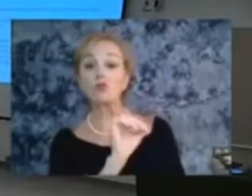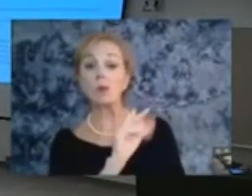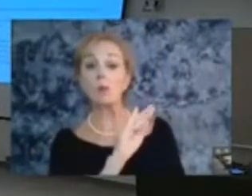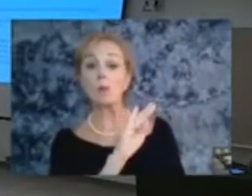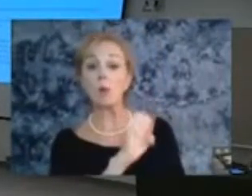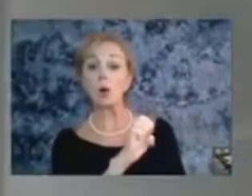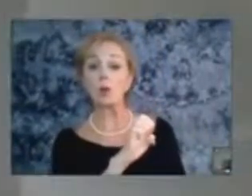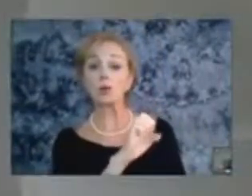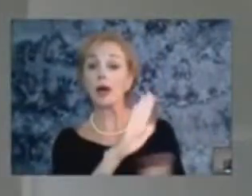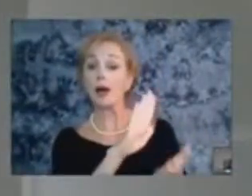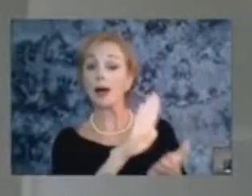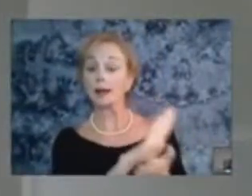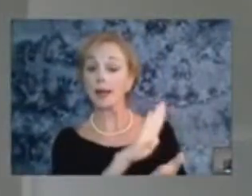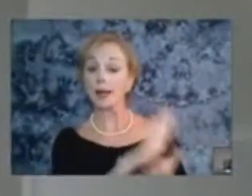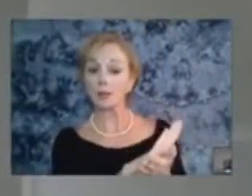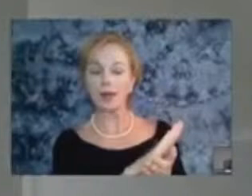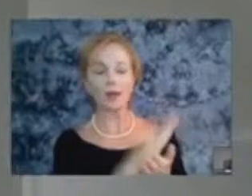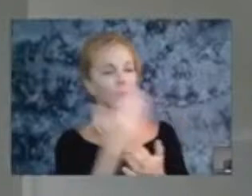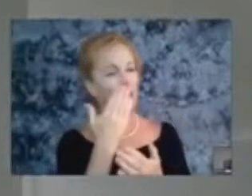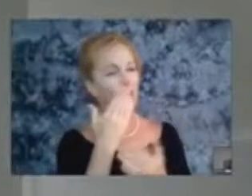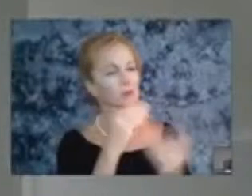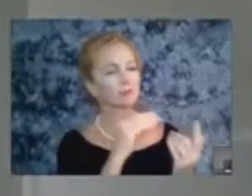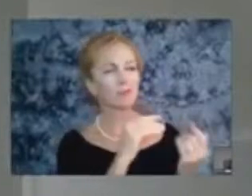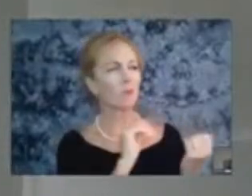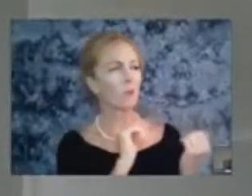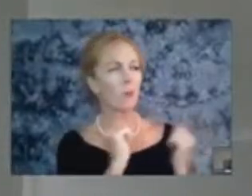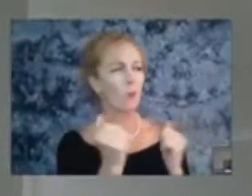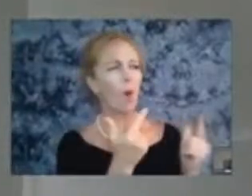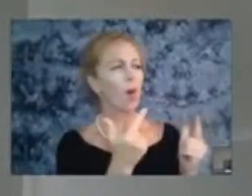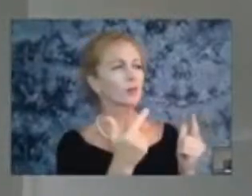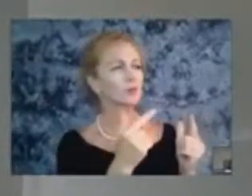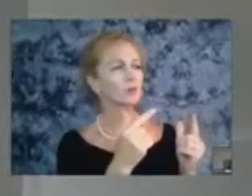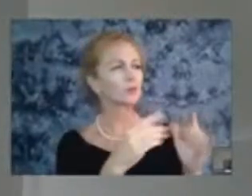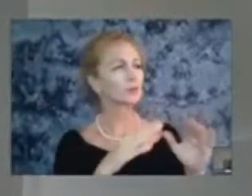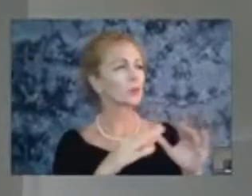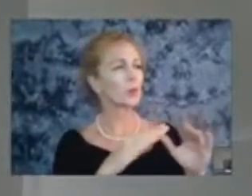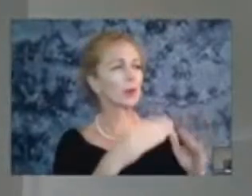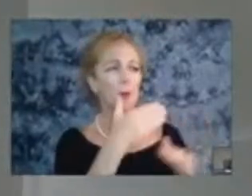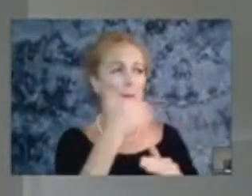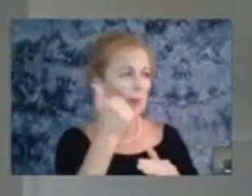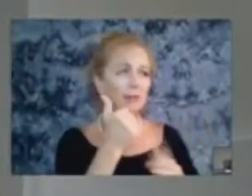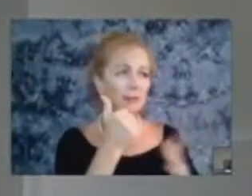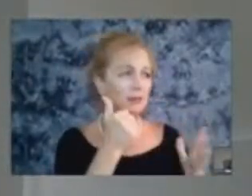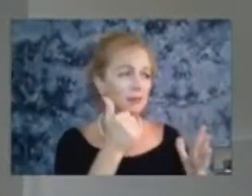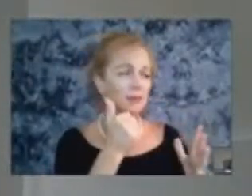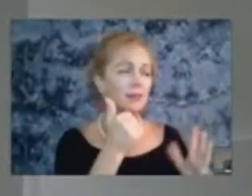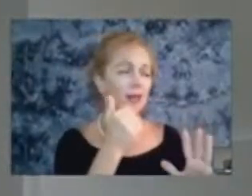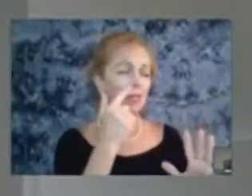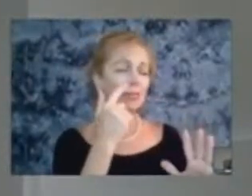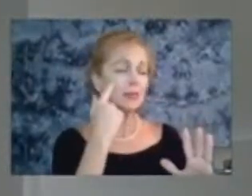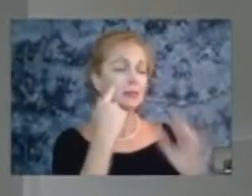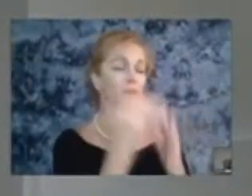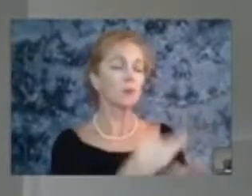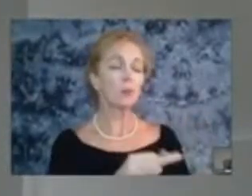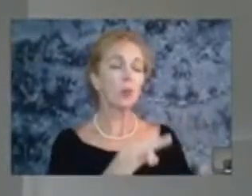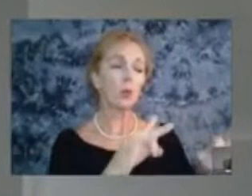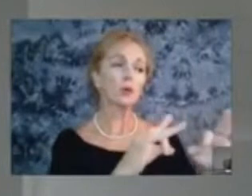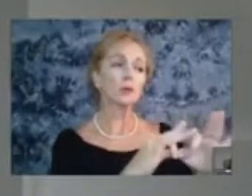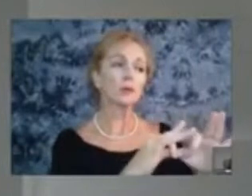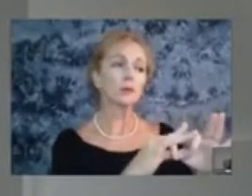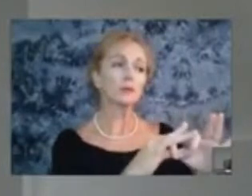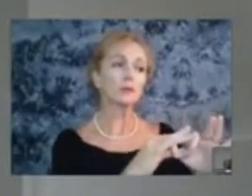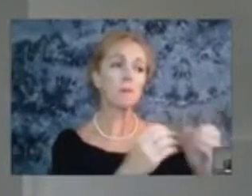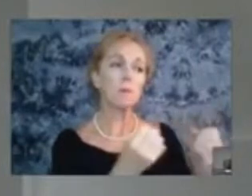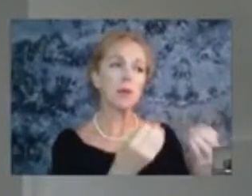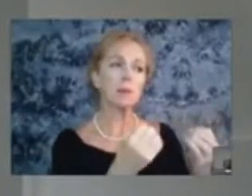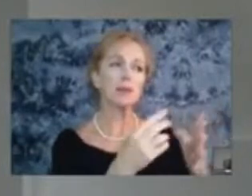to try to make changes where we can in case we need to, because I think that is important for many reasons. So I'm glad that you all have thought